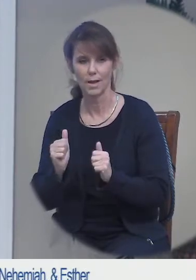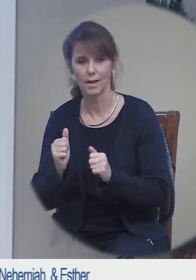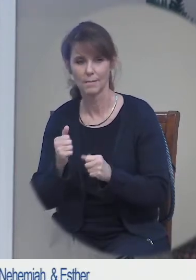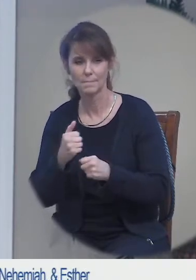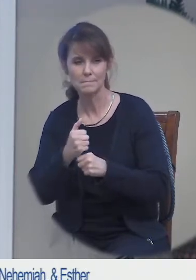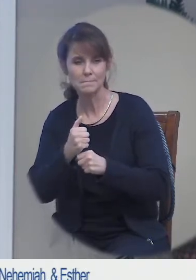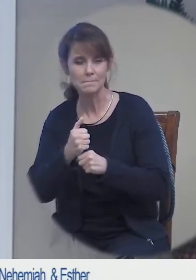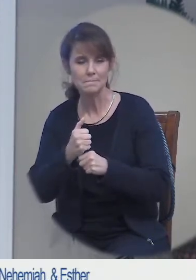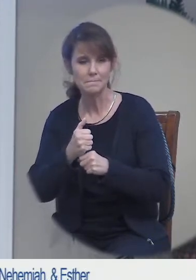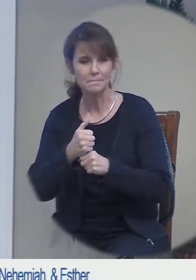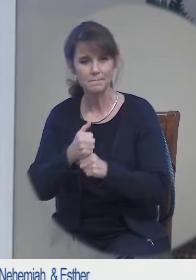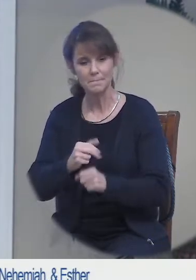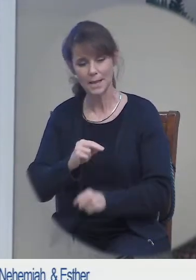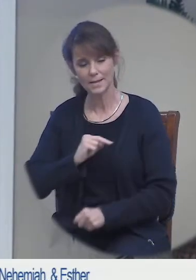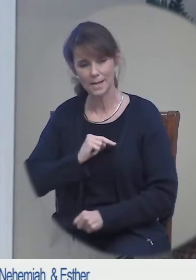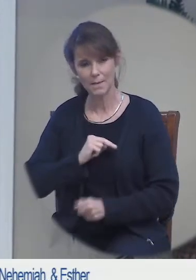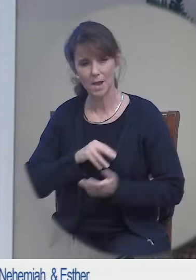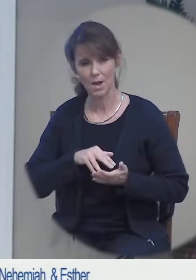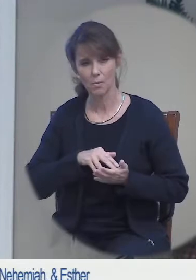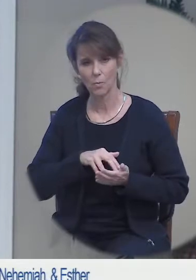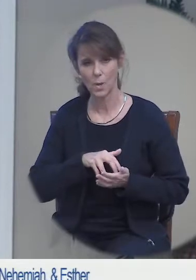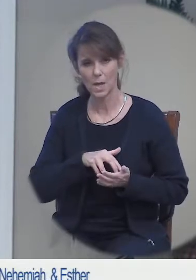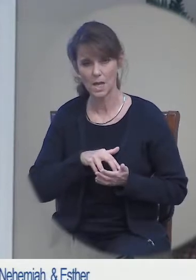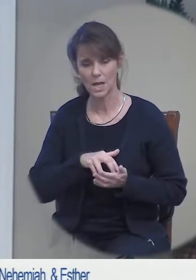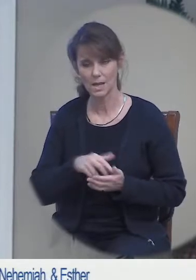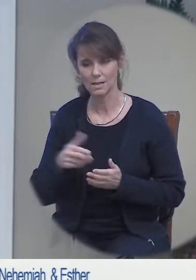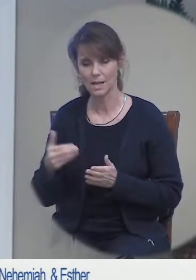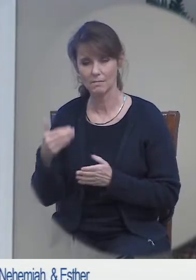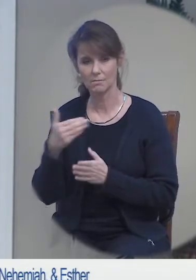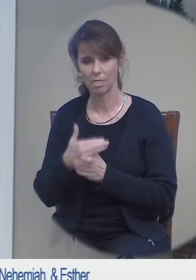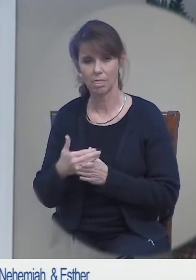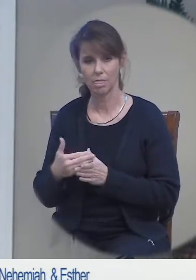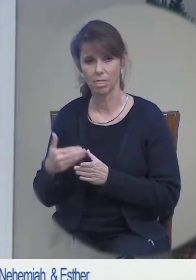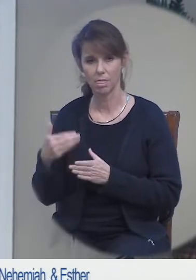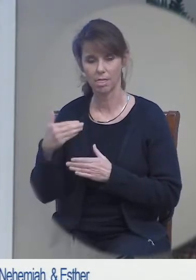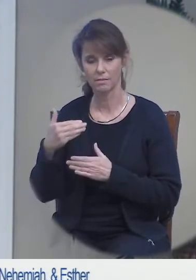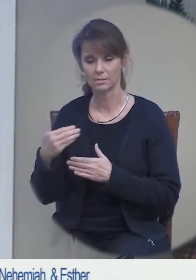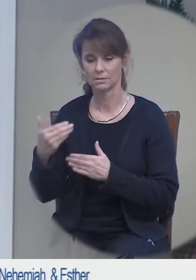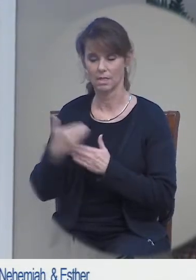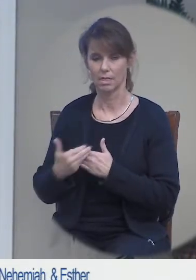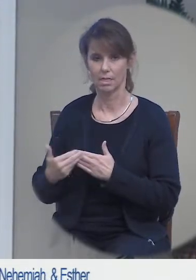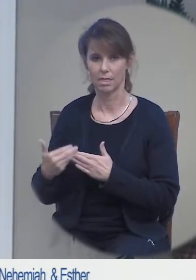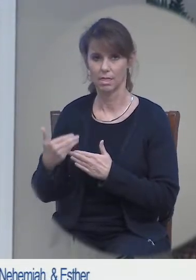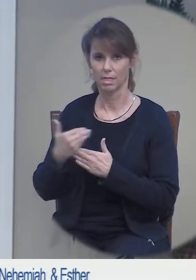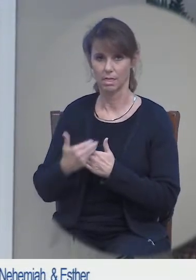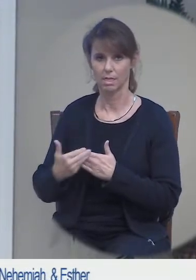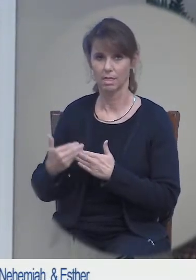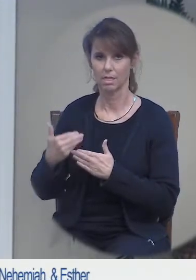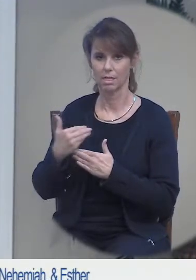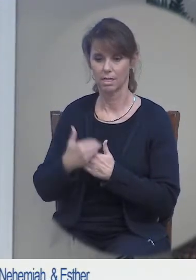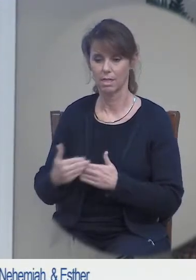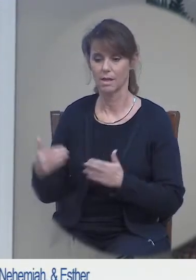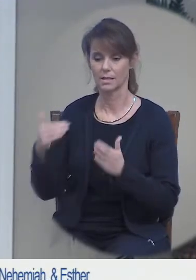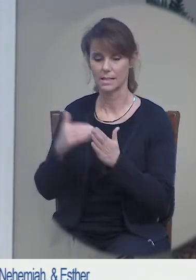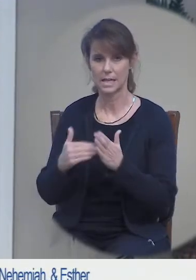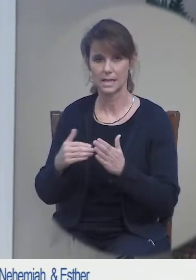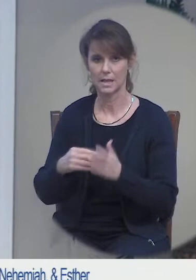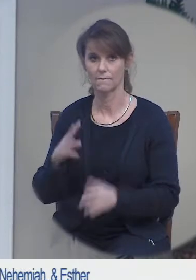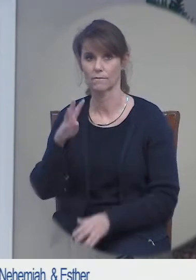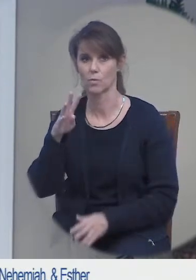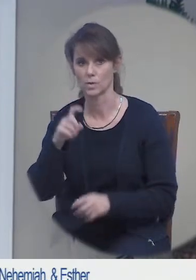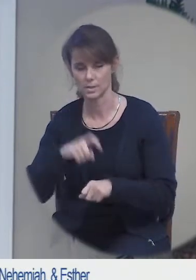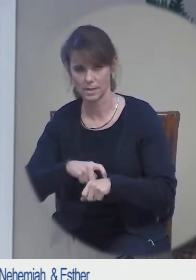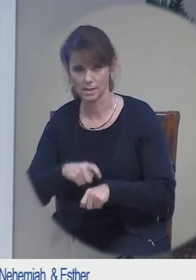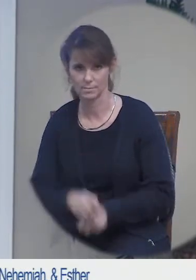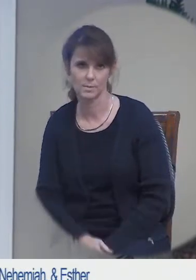they just kept trying the same tactic 4 different times, at least here at the onset of chapter 6. They kept trying to get